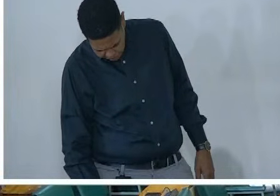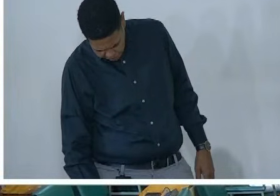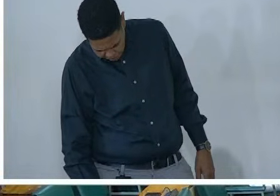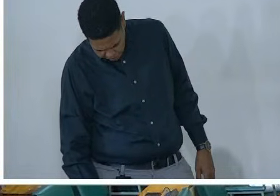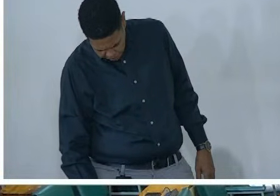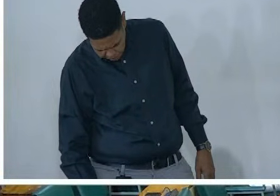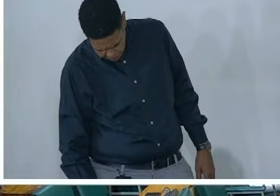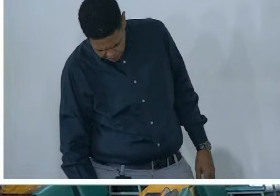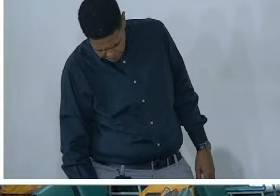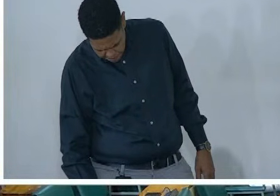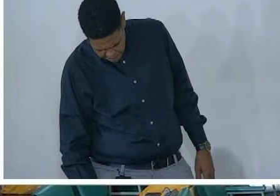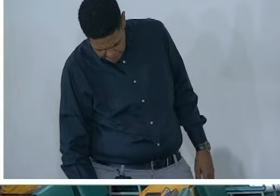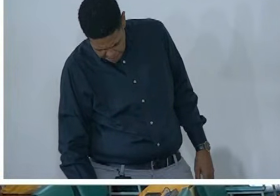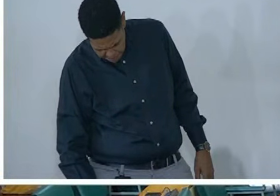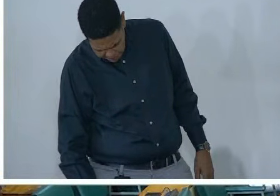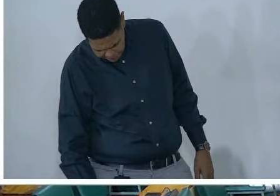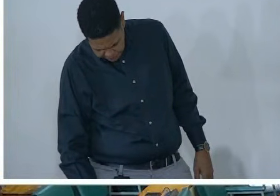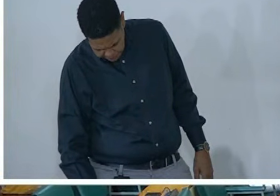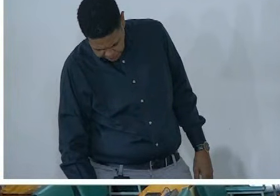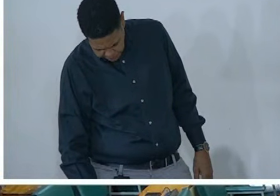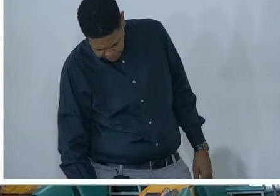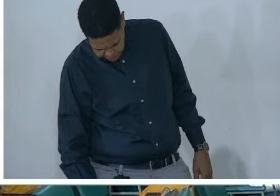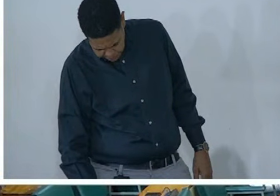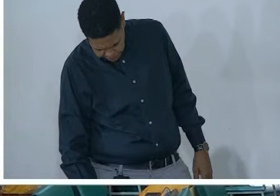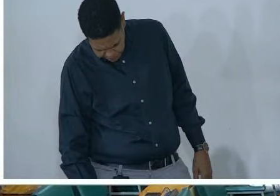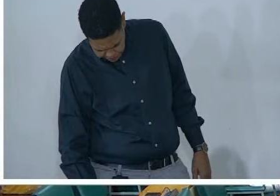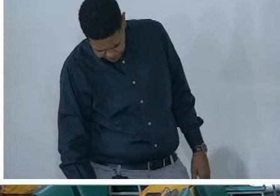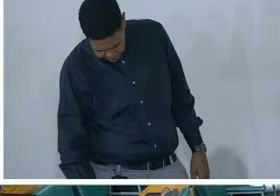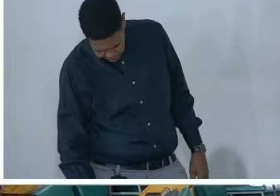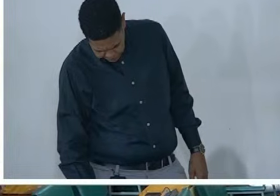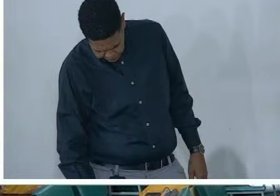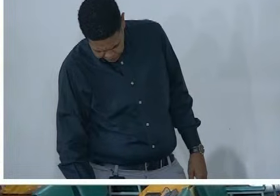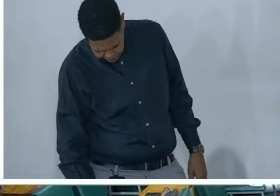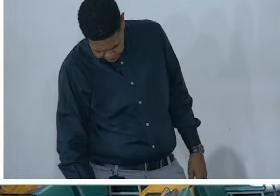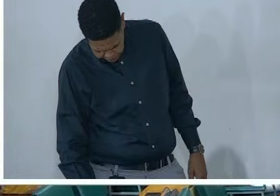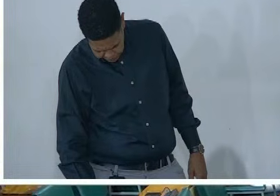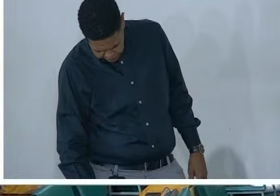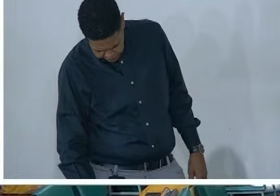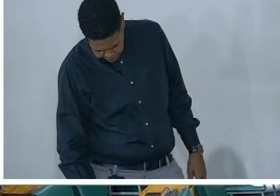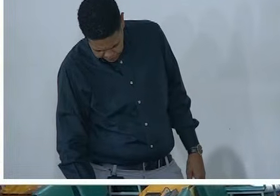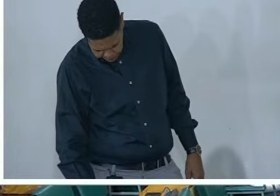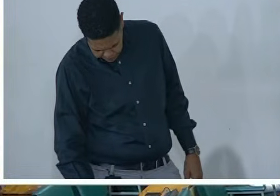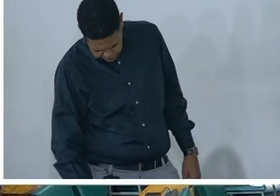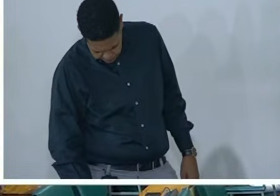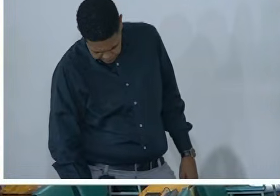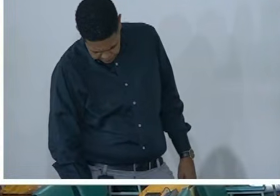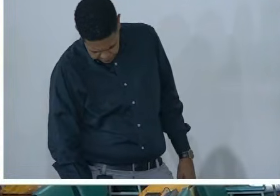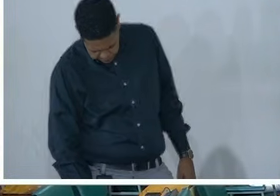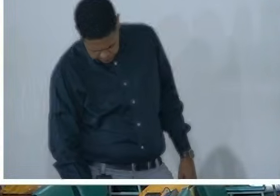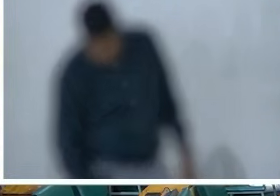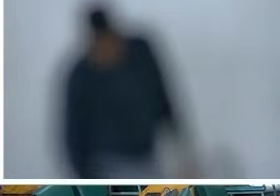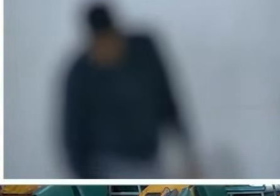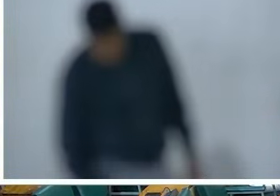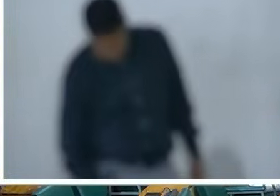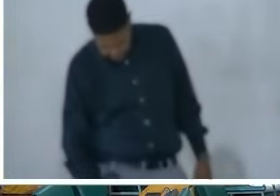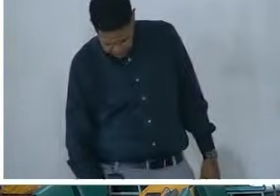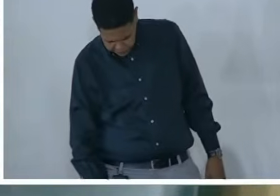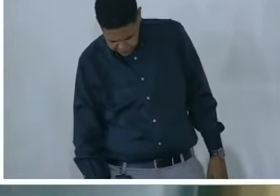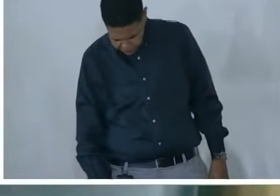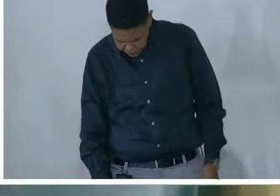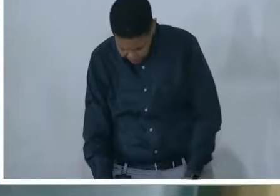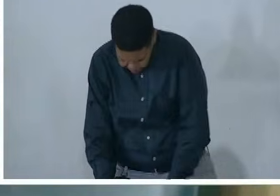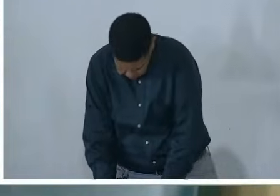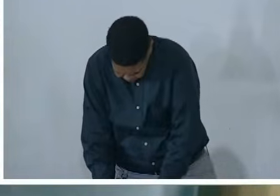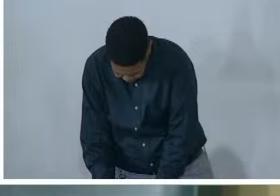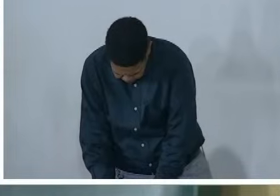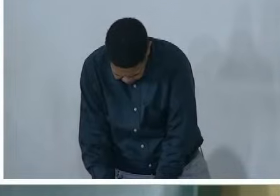Thank you, Madam Speaker. I'll take the first question from the member from St. Andrew Southeast in terms